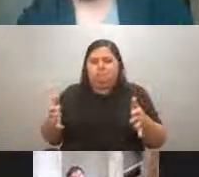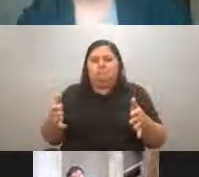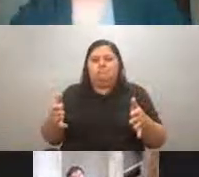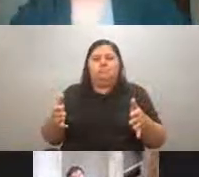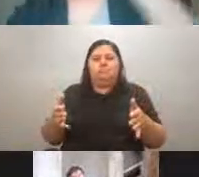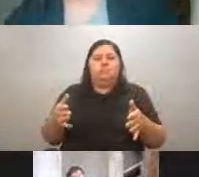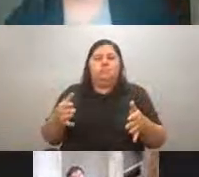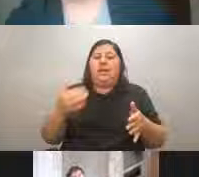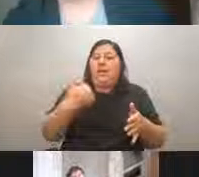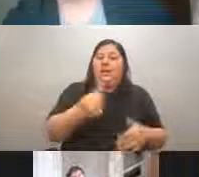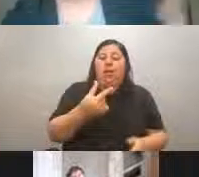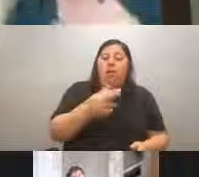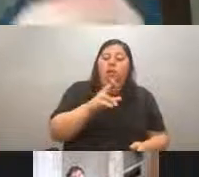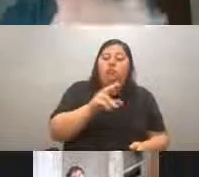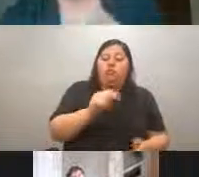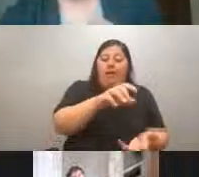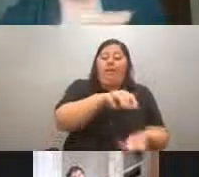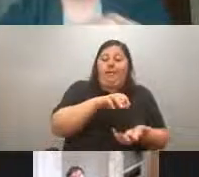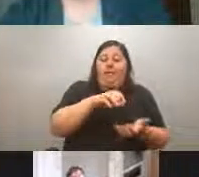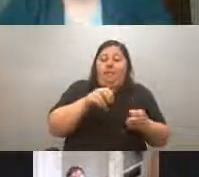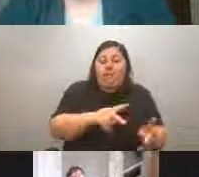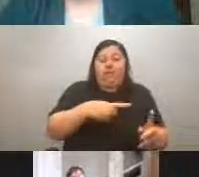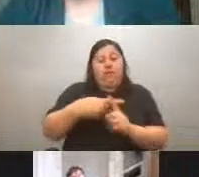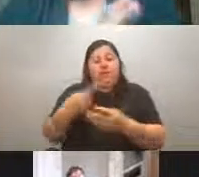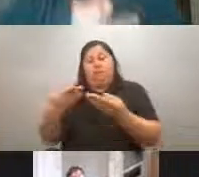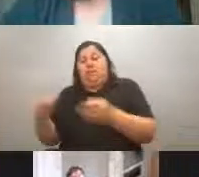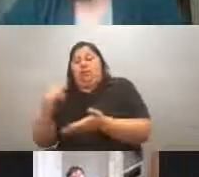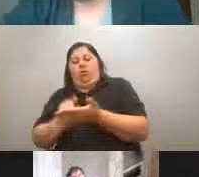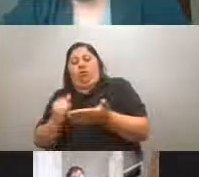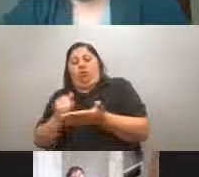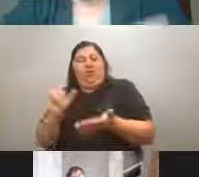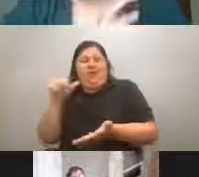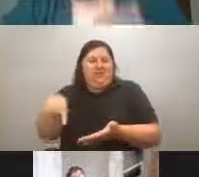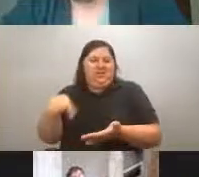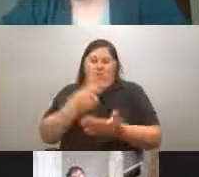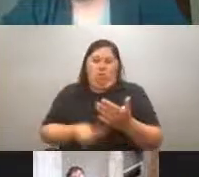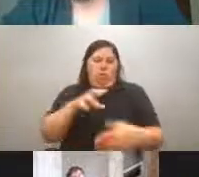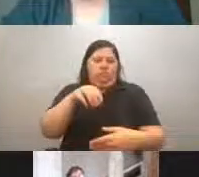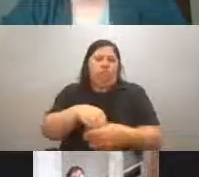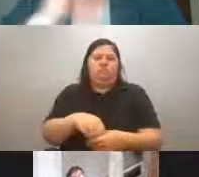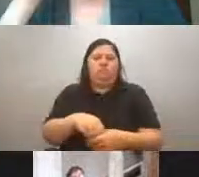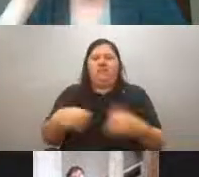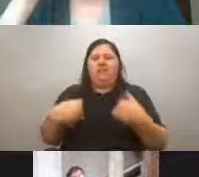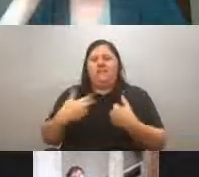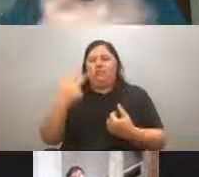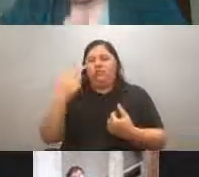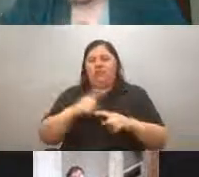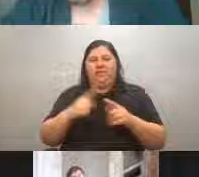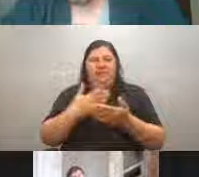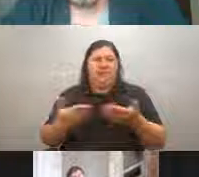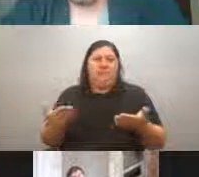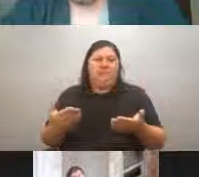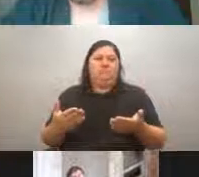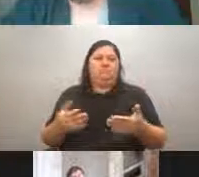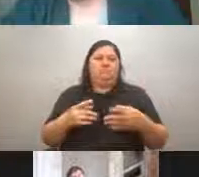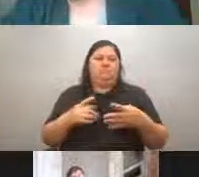grants opportunities as well as public art opportunities like this one here. The application will consist of about 3 different things, 8 images